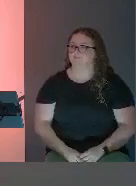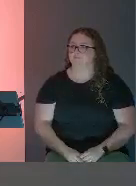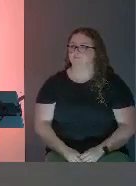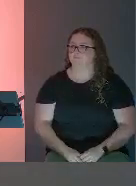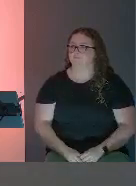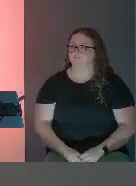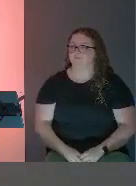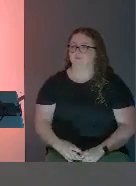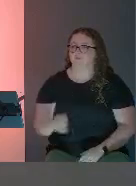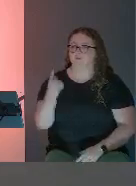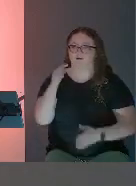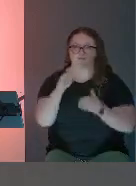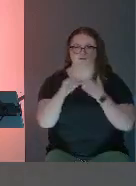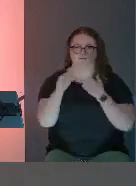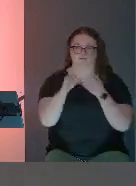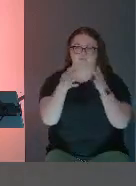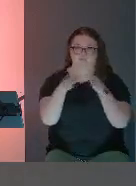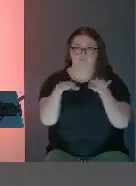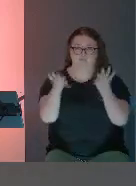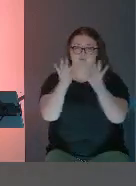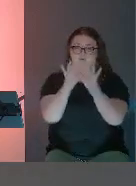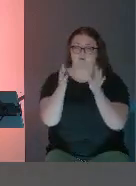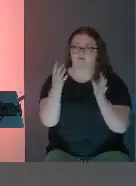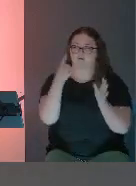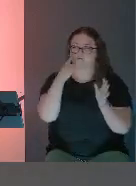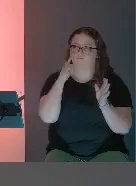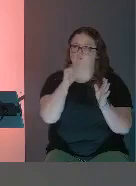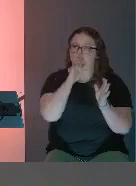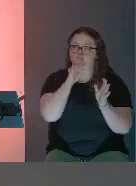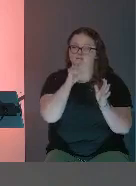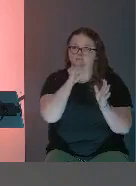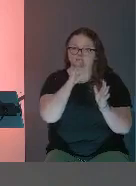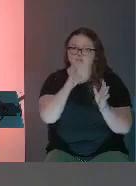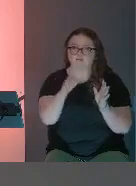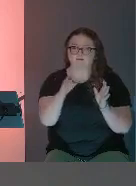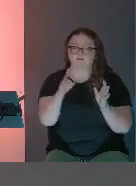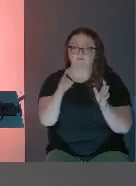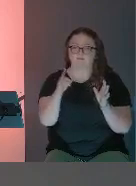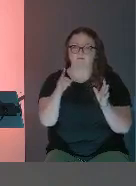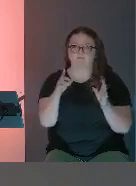A passage that is so key and really embracing